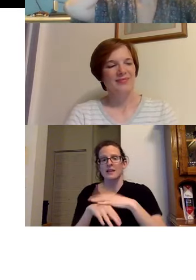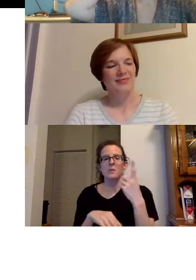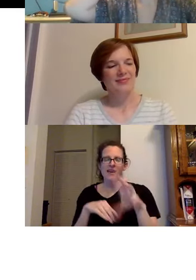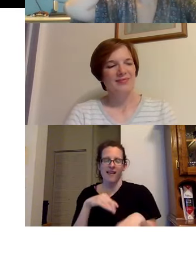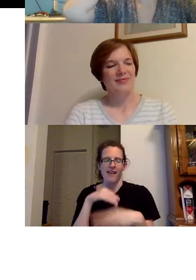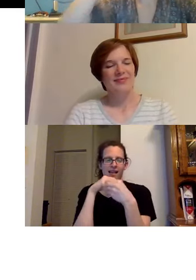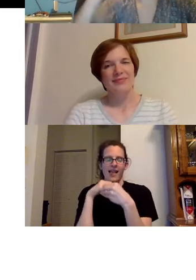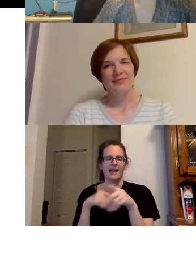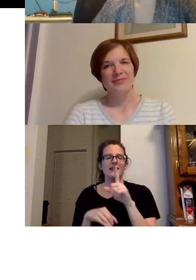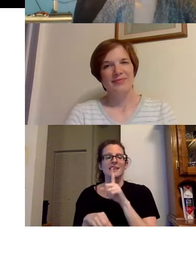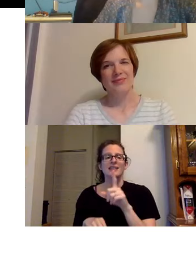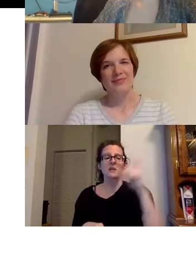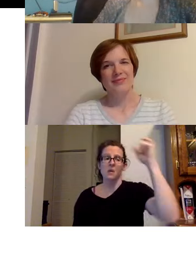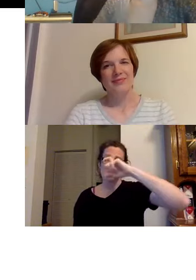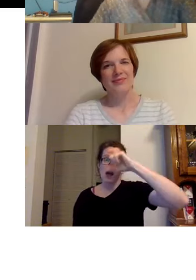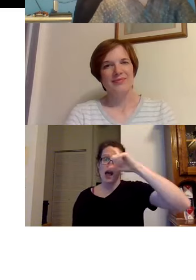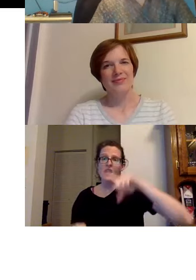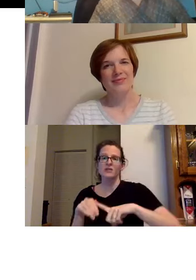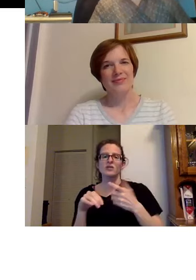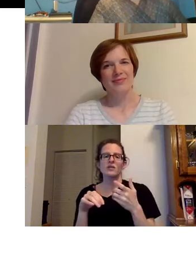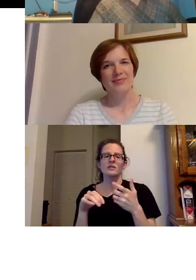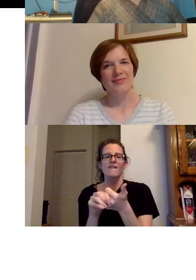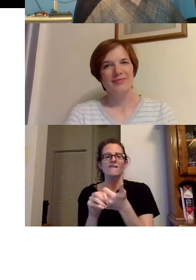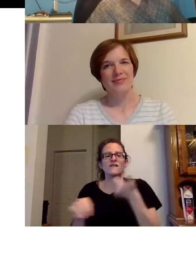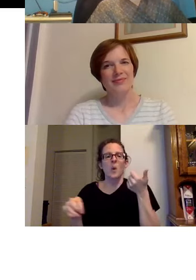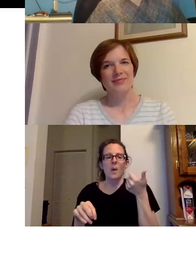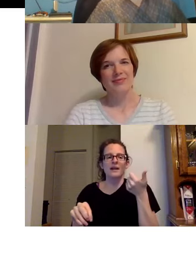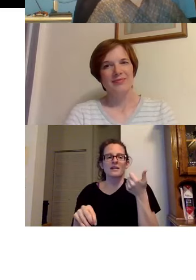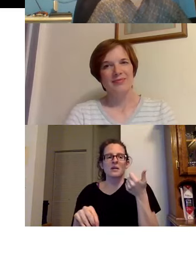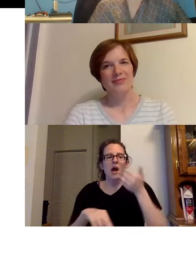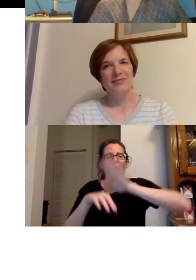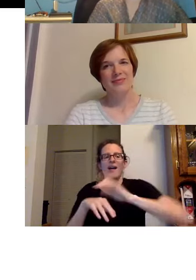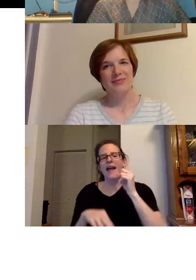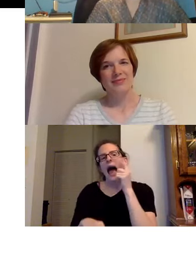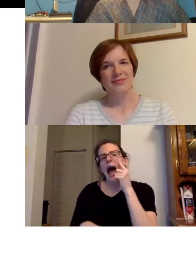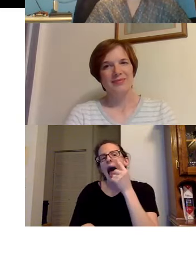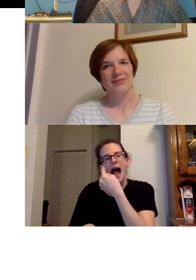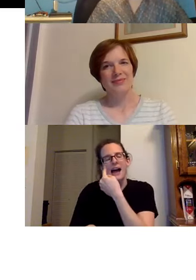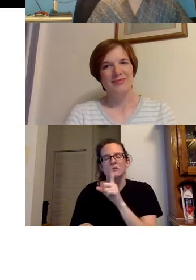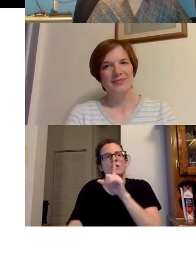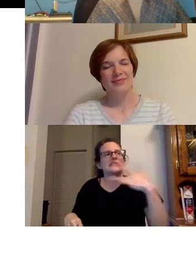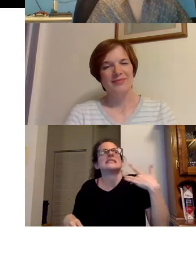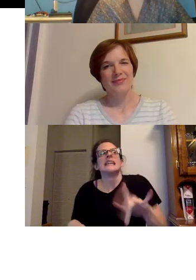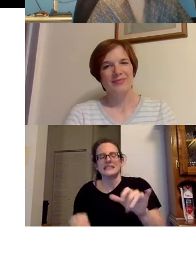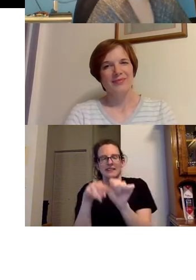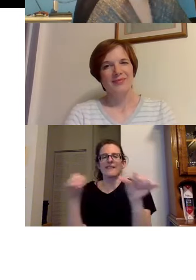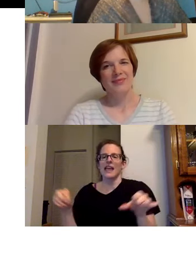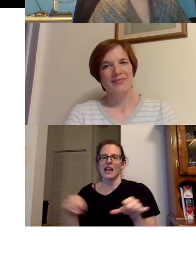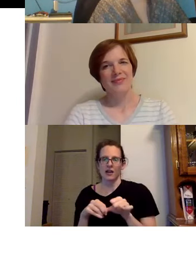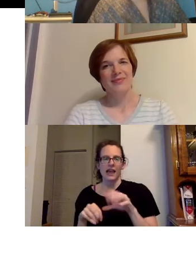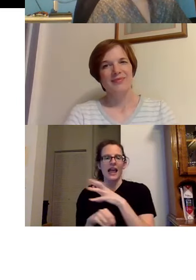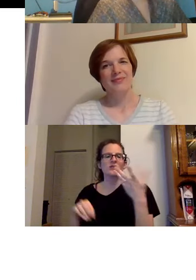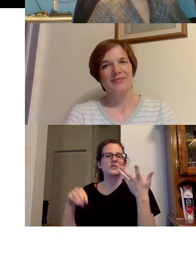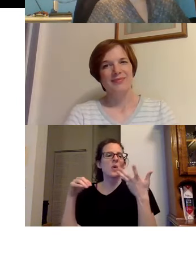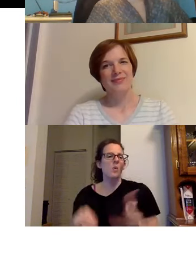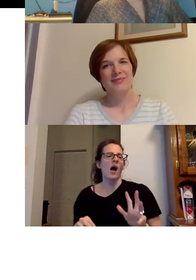is wise to generally avoid putting oils directly in your eyes. It's very sensitive there. You also don't want to put